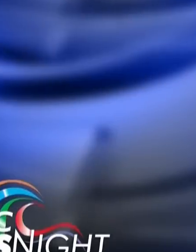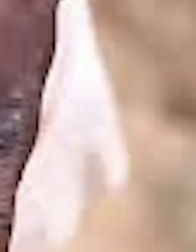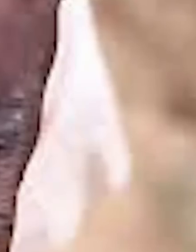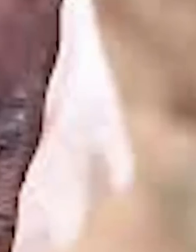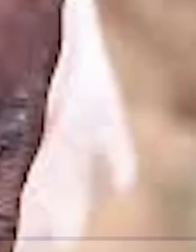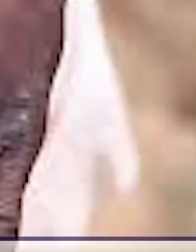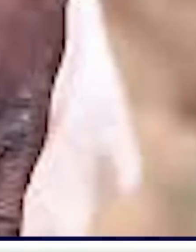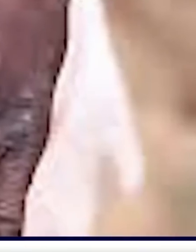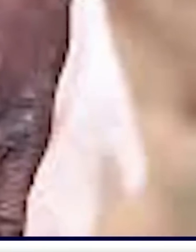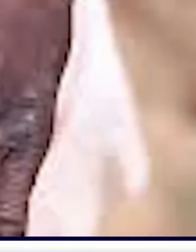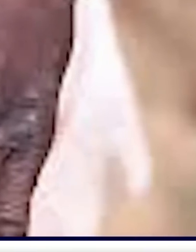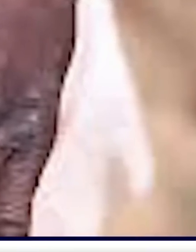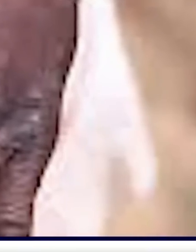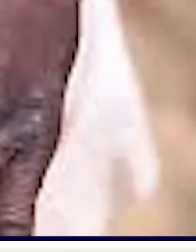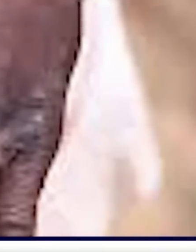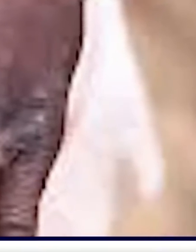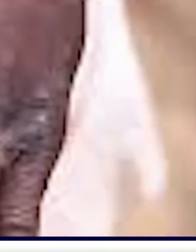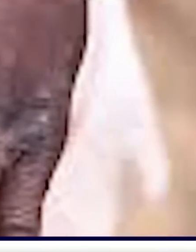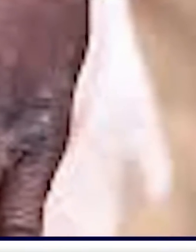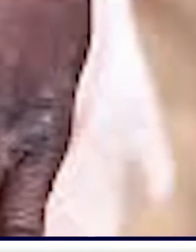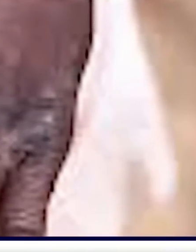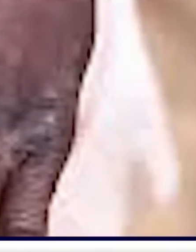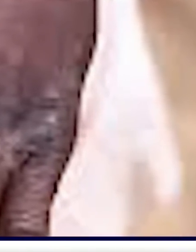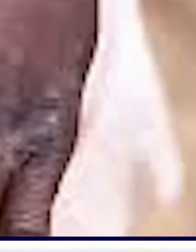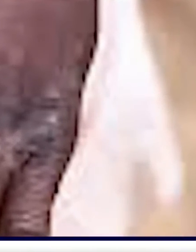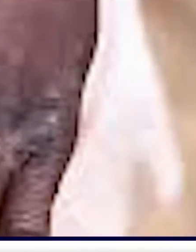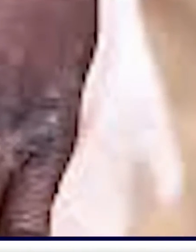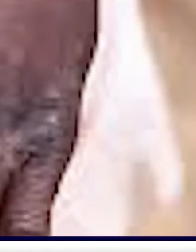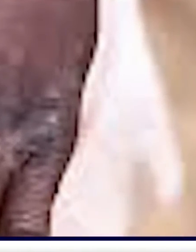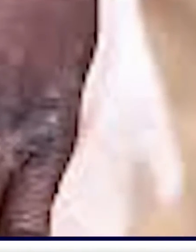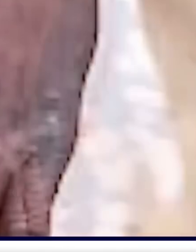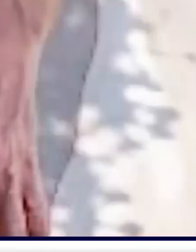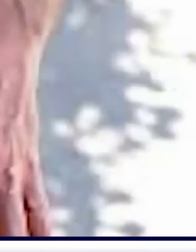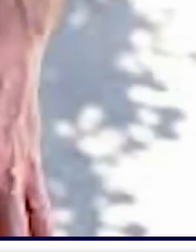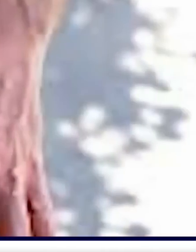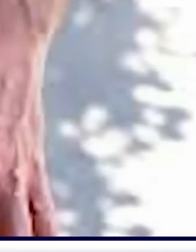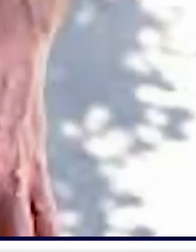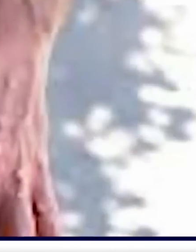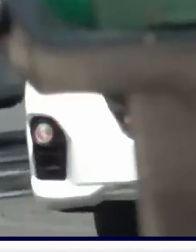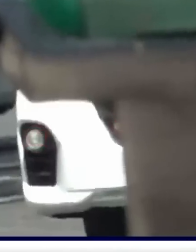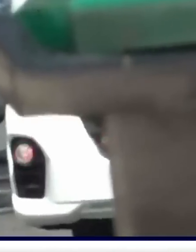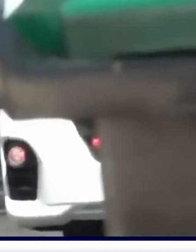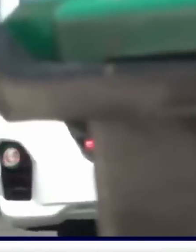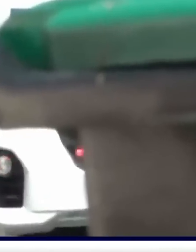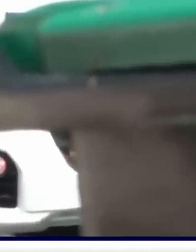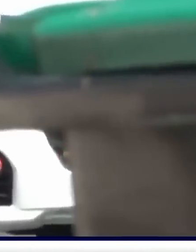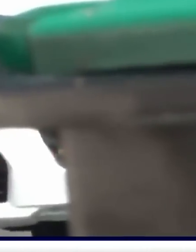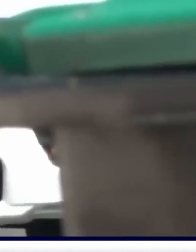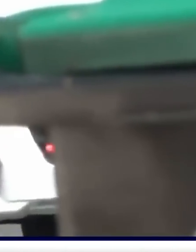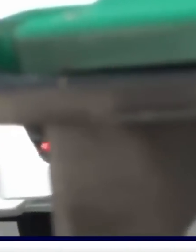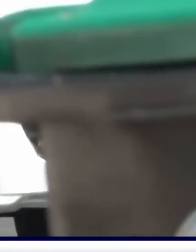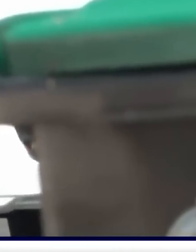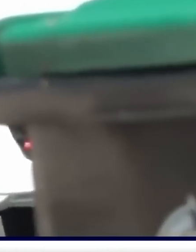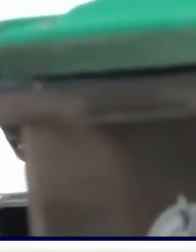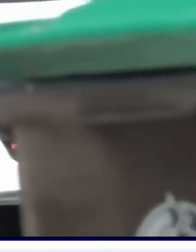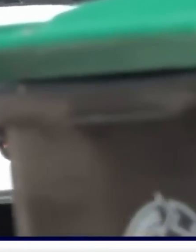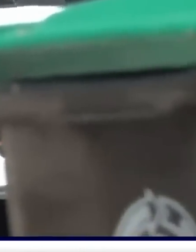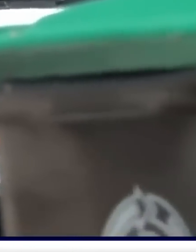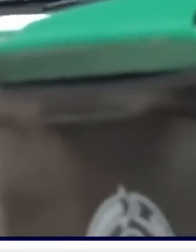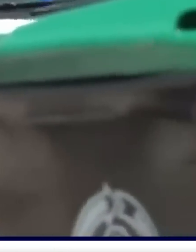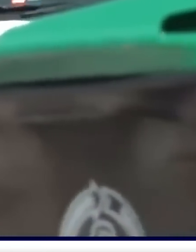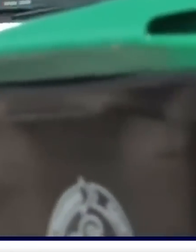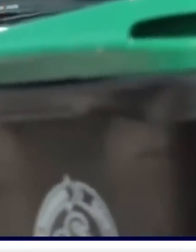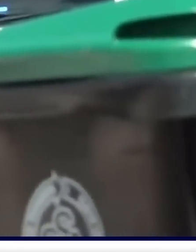Local health officials say there are currently no active mpox cases. Another person dies after yesterday's fatal